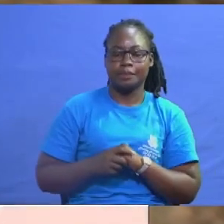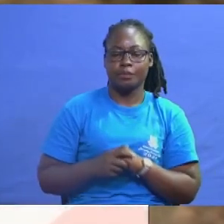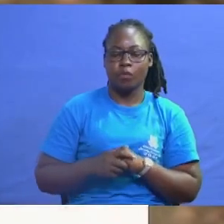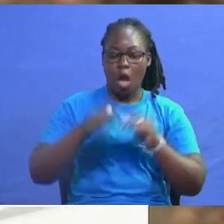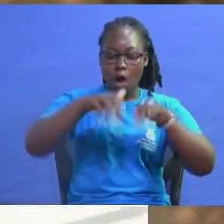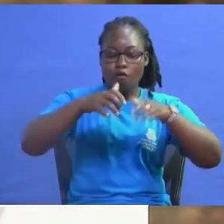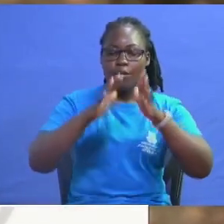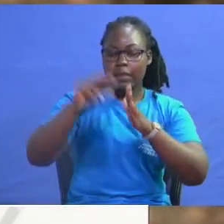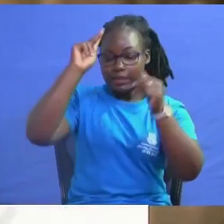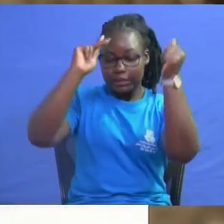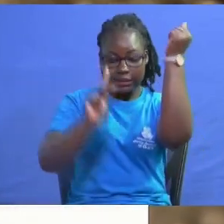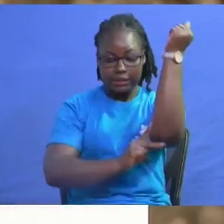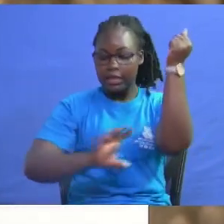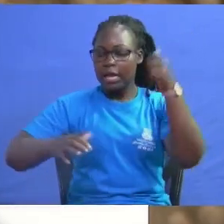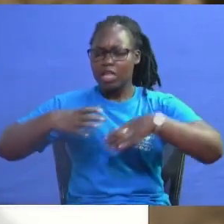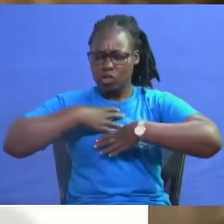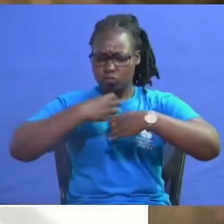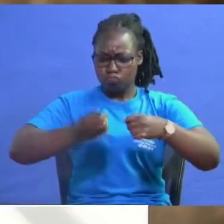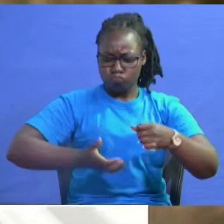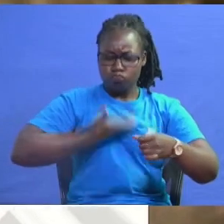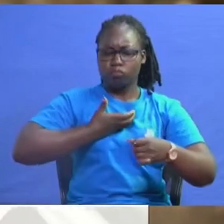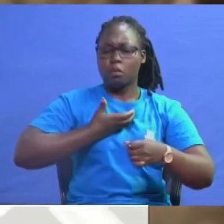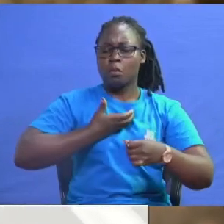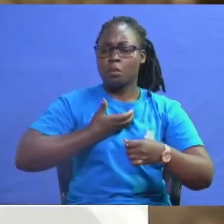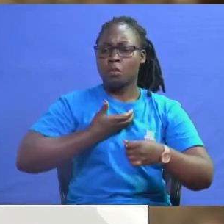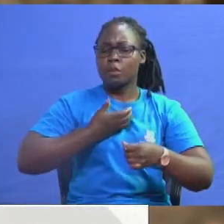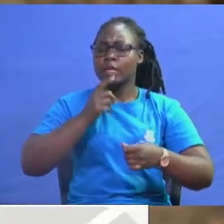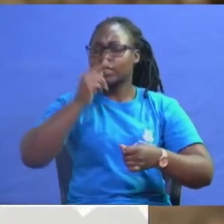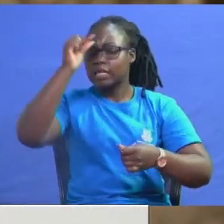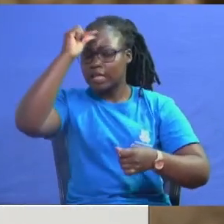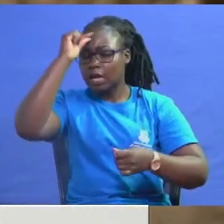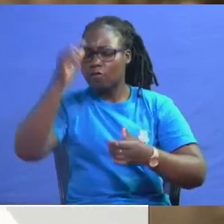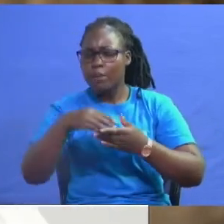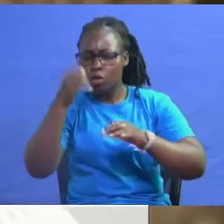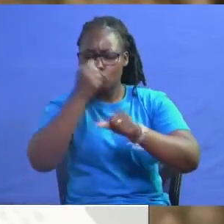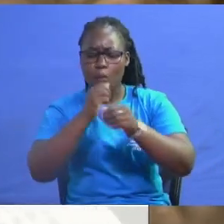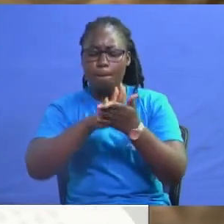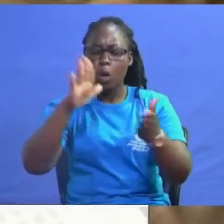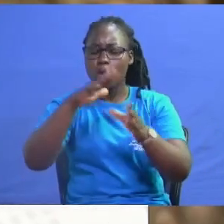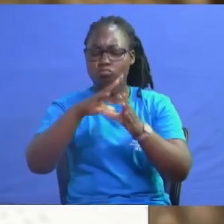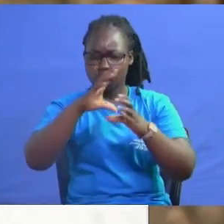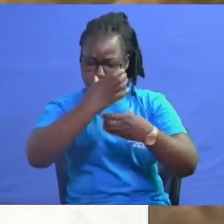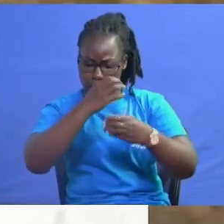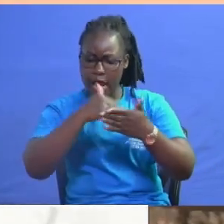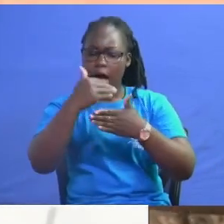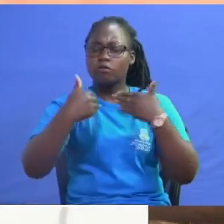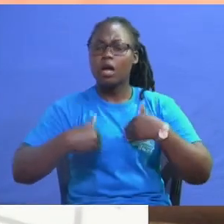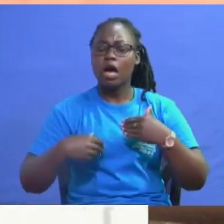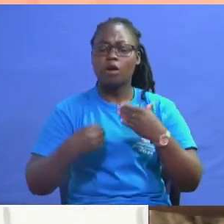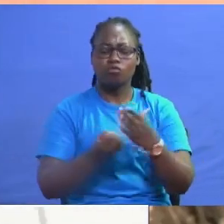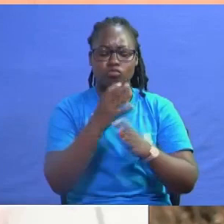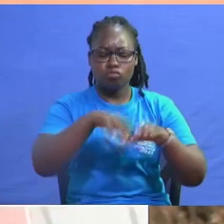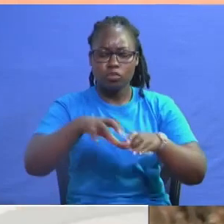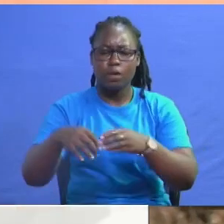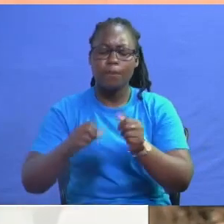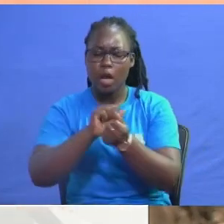Farmers in Kirinyaga County expressed their anger while urging the government to conduct investigations after they bought goat manure mixed with sand from the